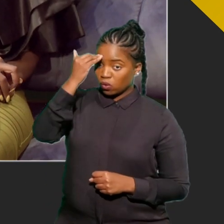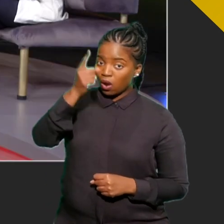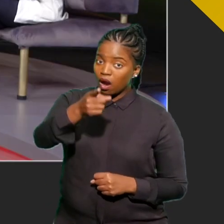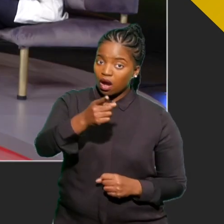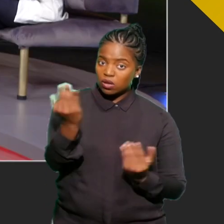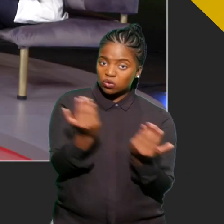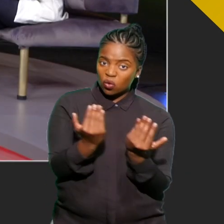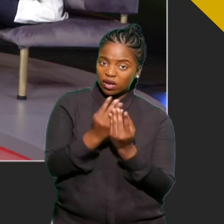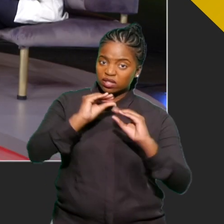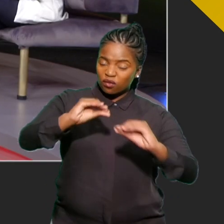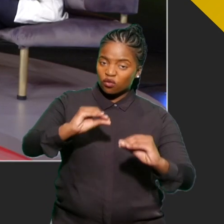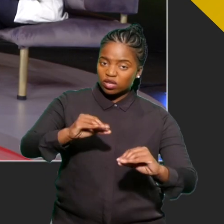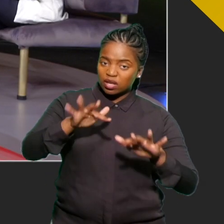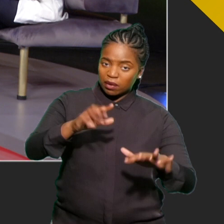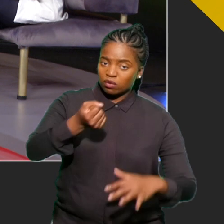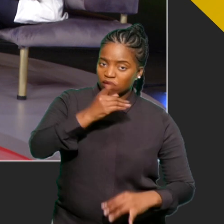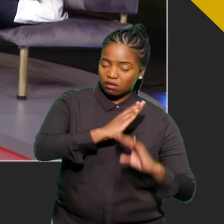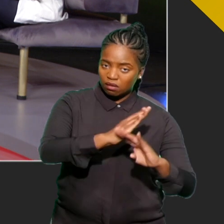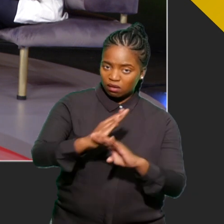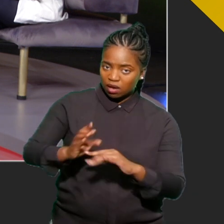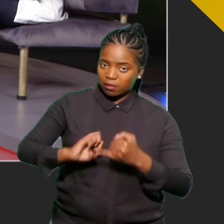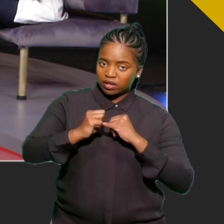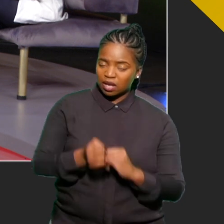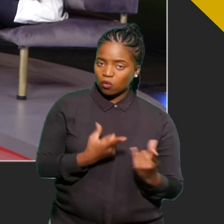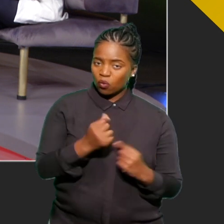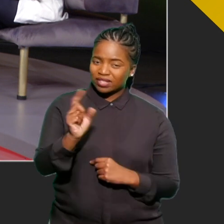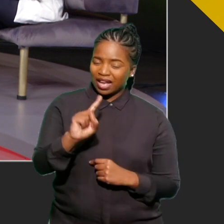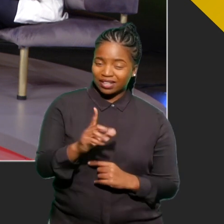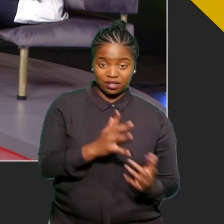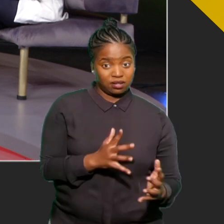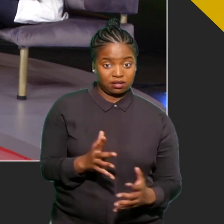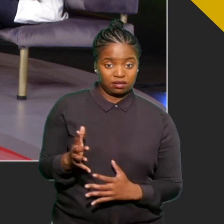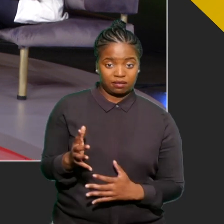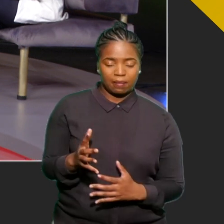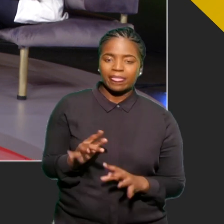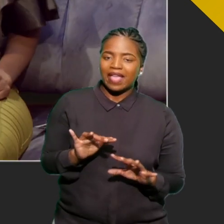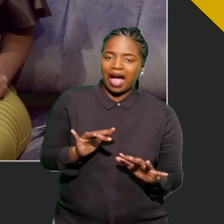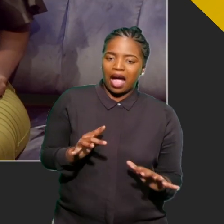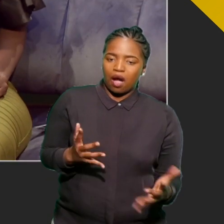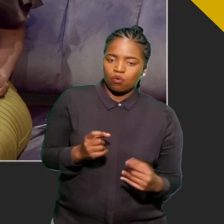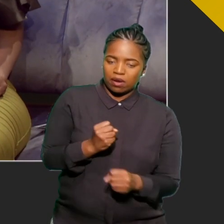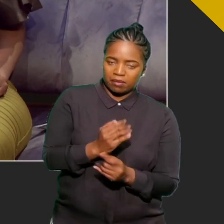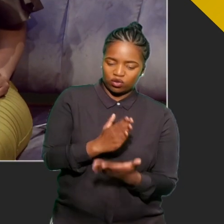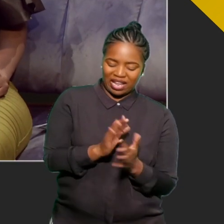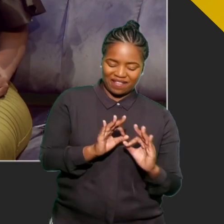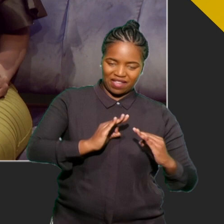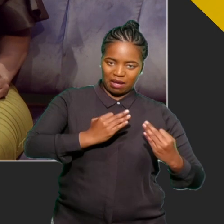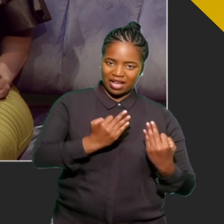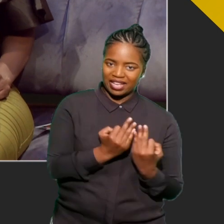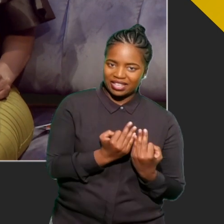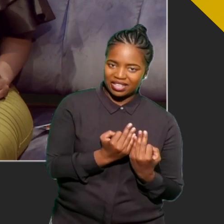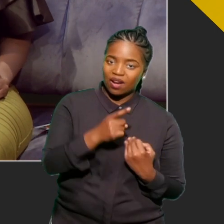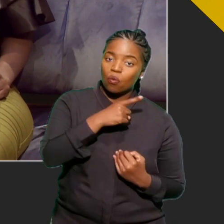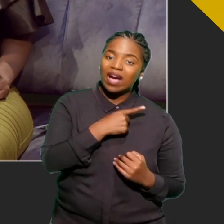Because that's what I wanted to ask. What are they trying to do? And that's what they, how do we get the family? Because